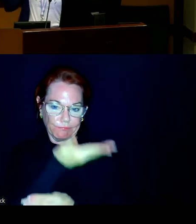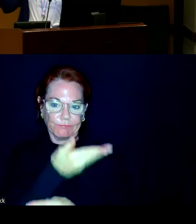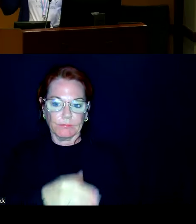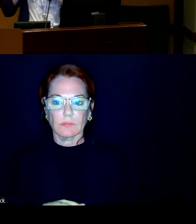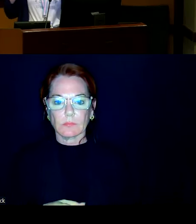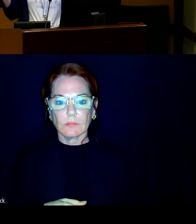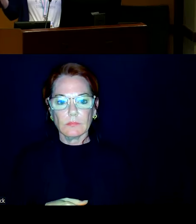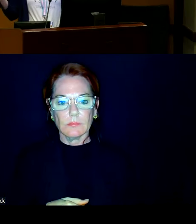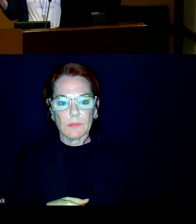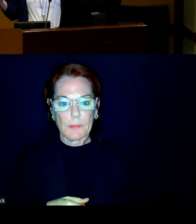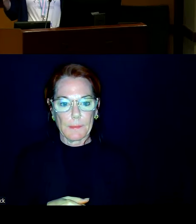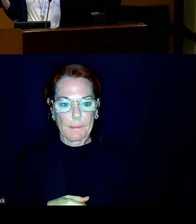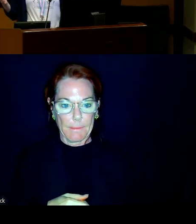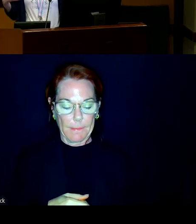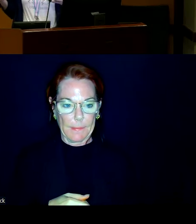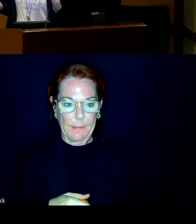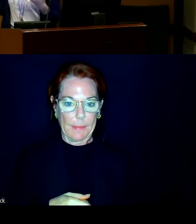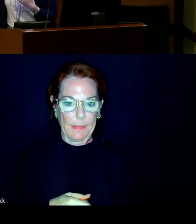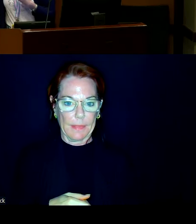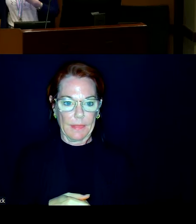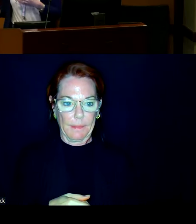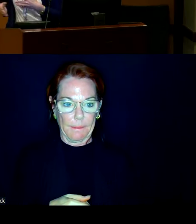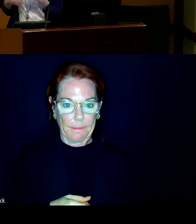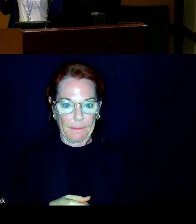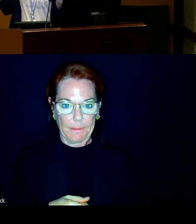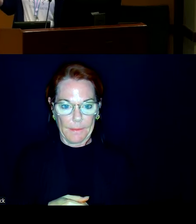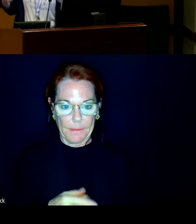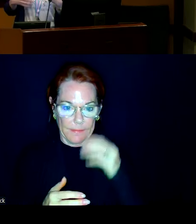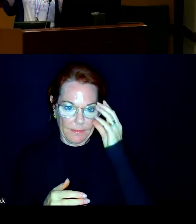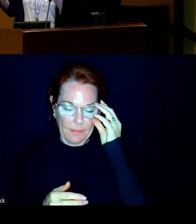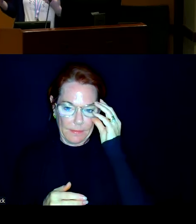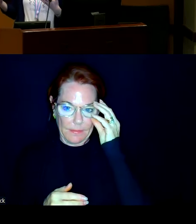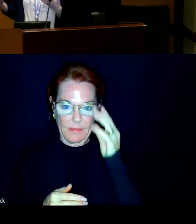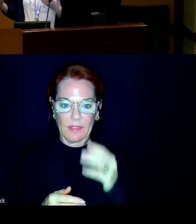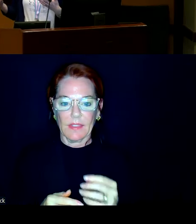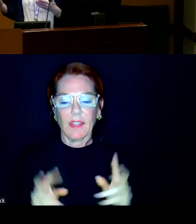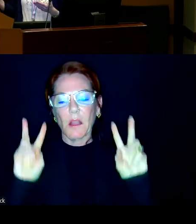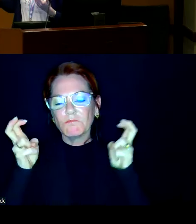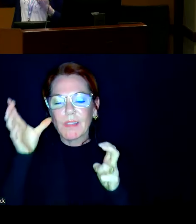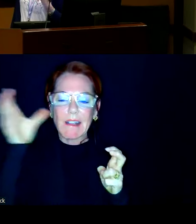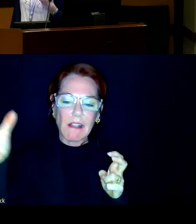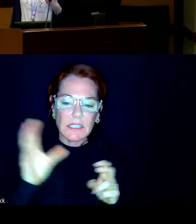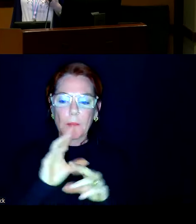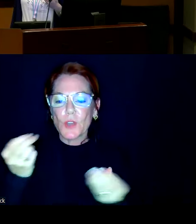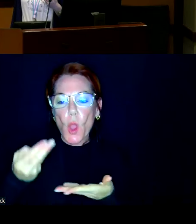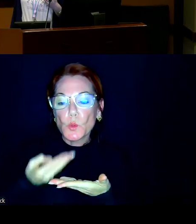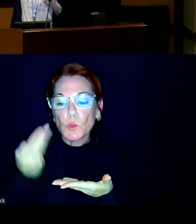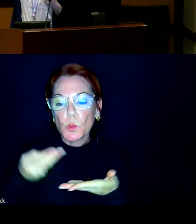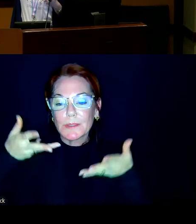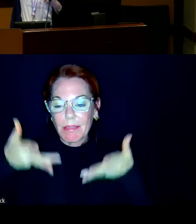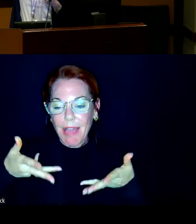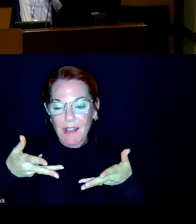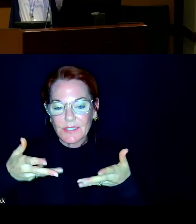Oh, and the spoons. I like to talk about not having any spoons left when I'm exhausted, when I've had a rough day. I think it's also important